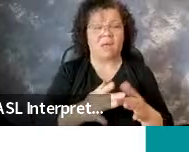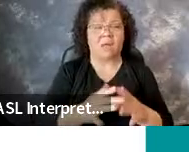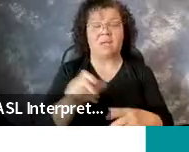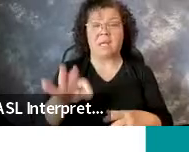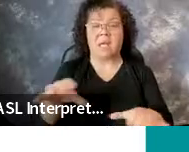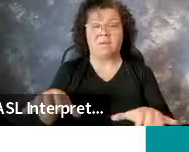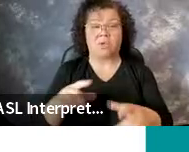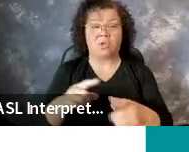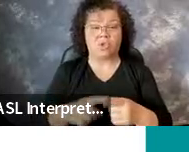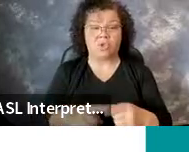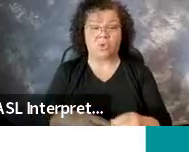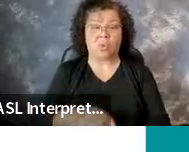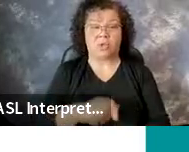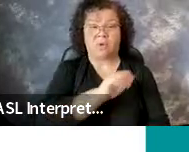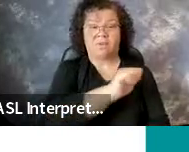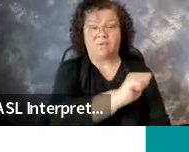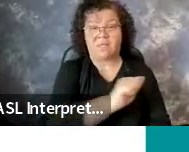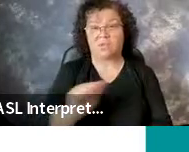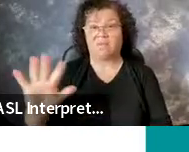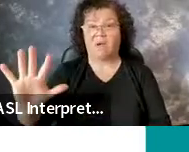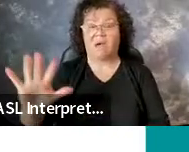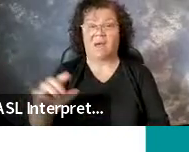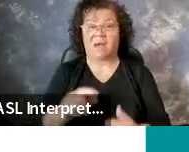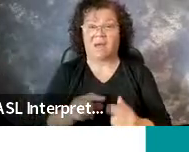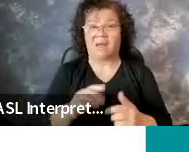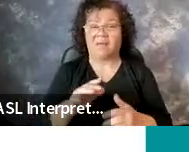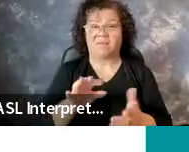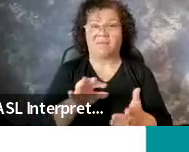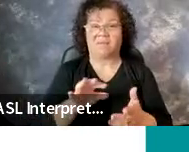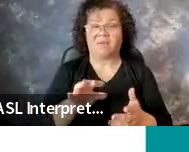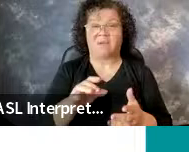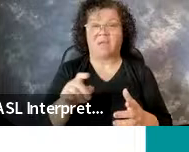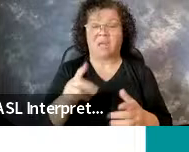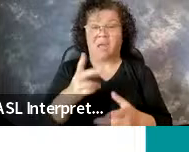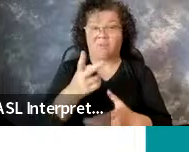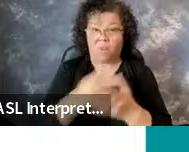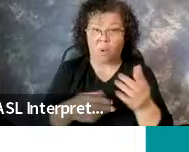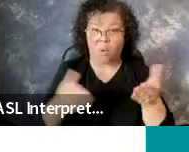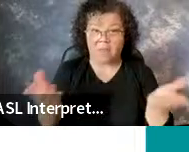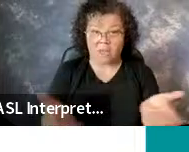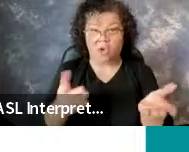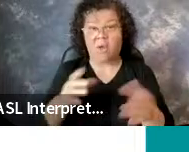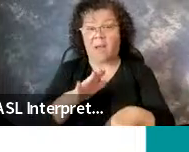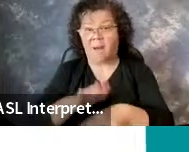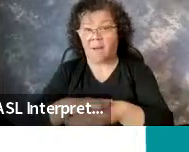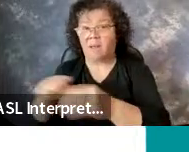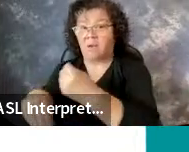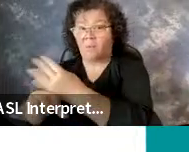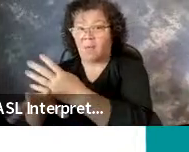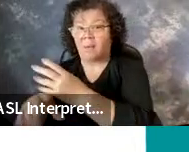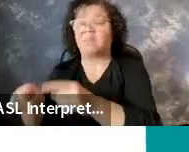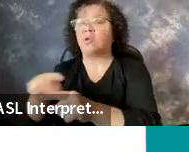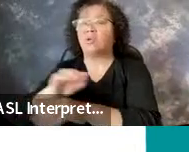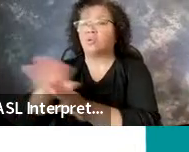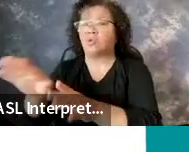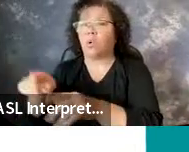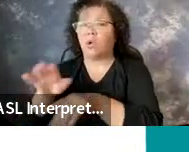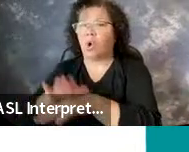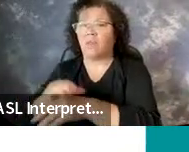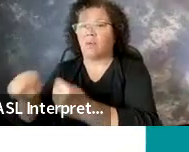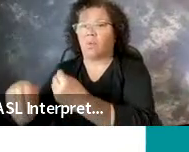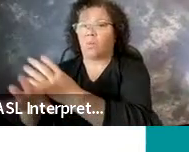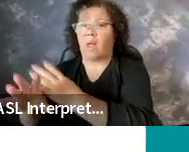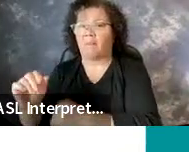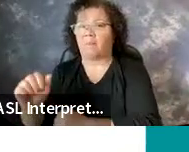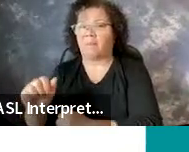do your fist of 5 online so that we get an accurate count. And essentially, just as a reminder, we start at FIST,